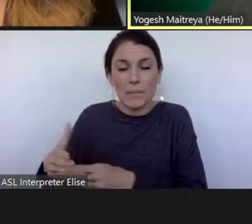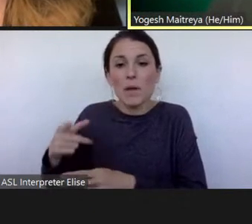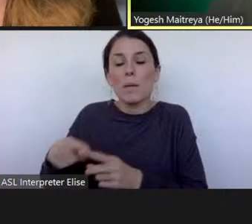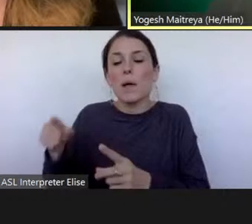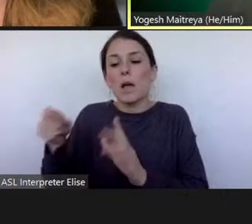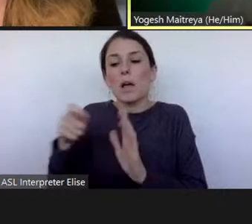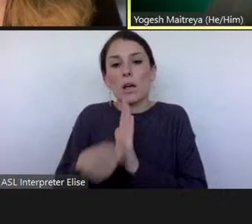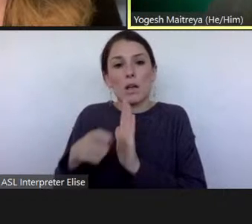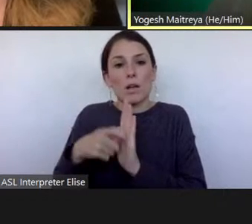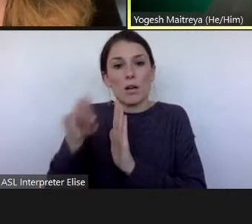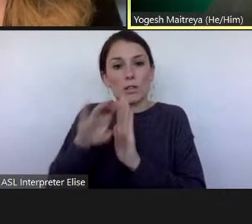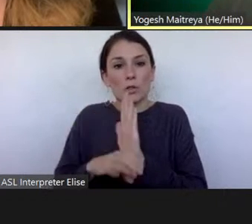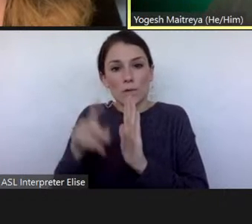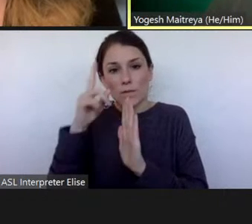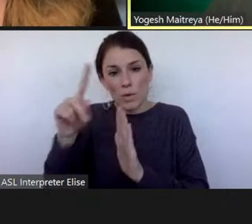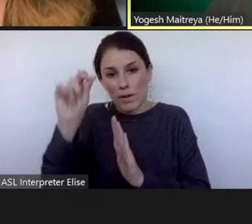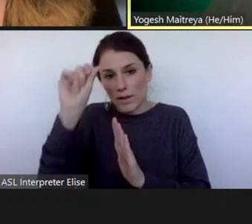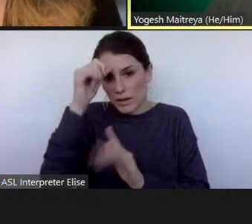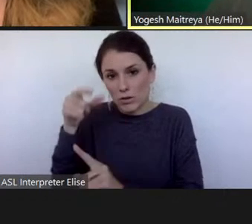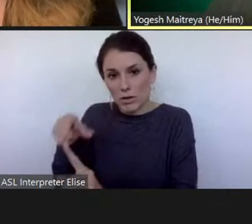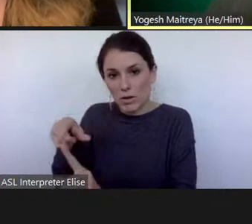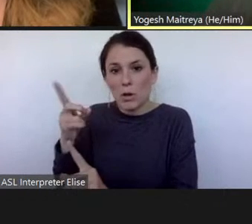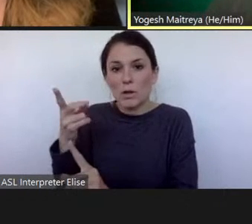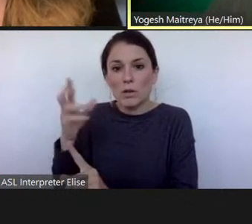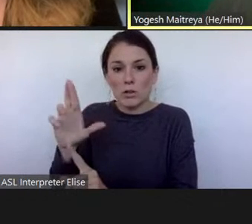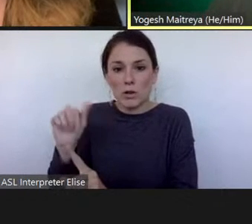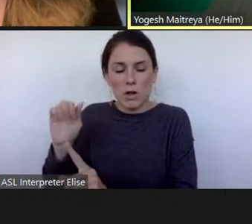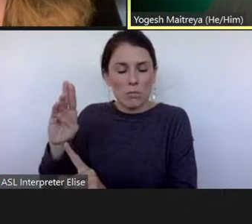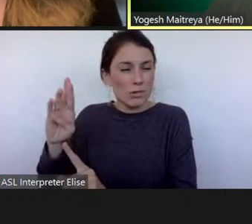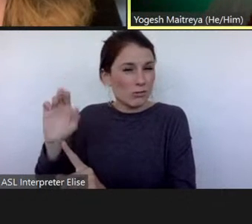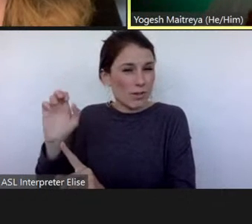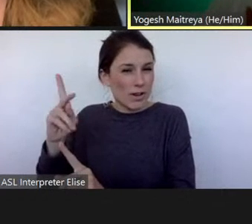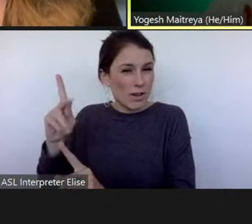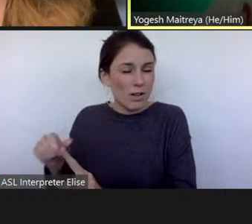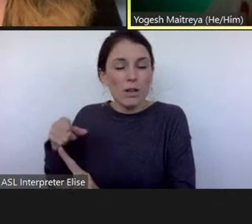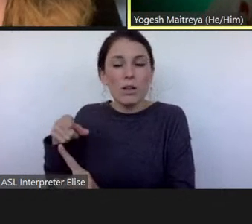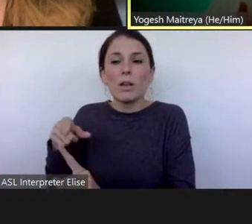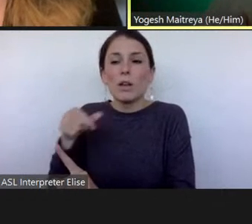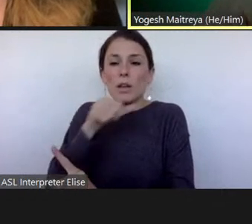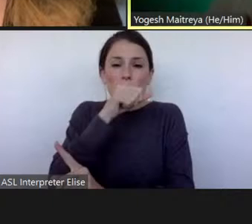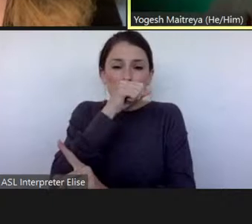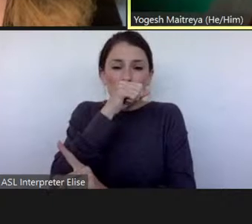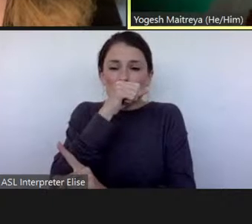for India, Dr. Ambedkar, who is also a